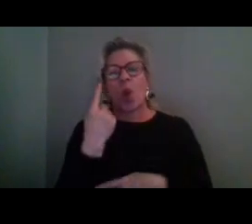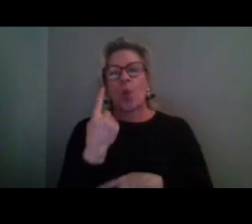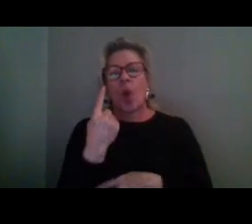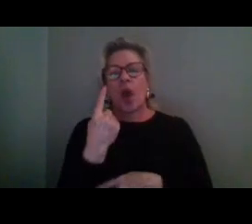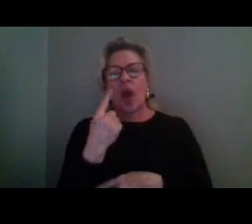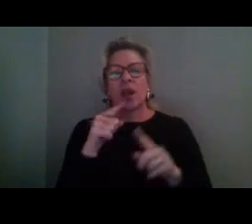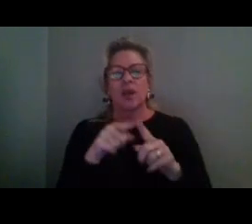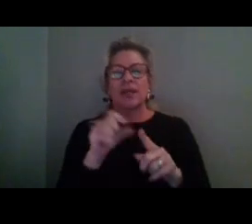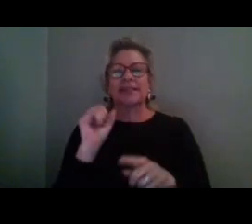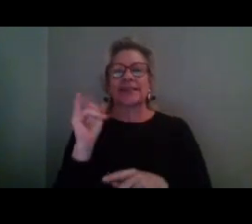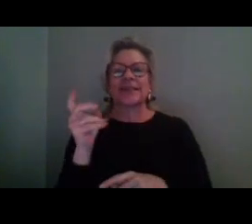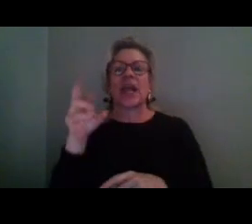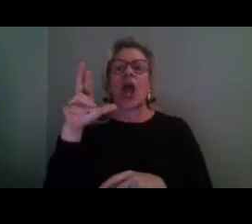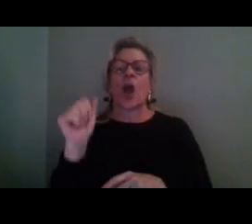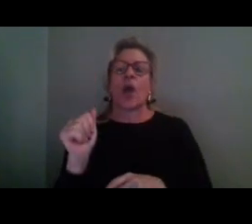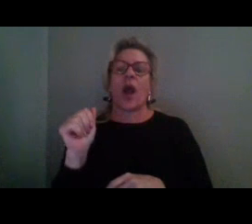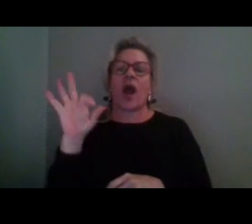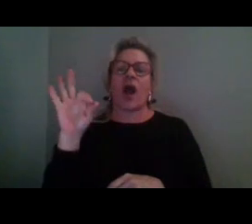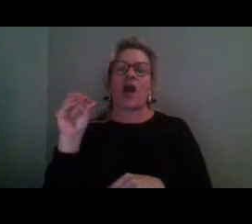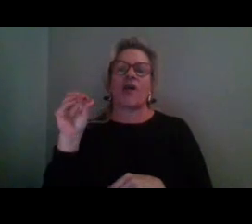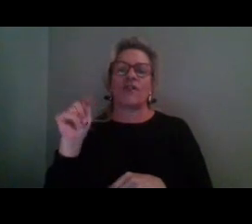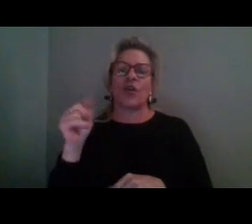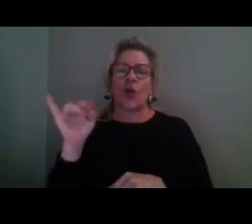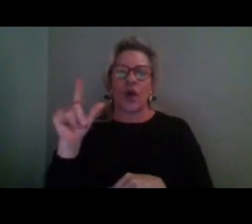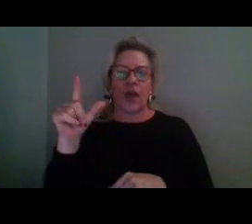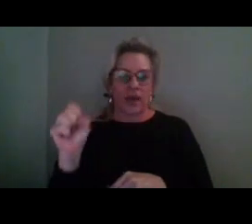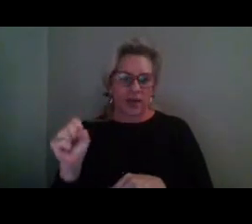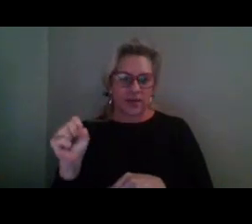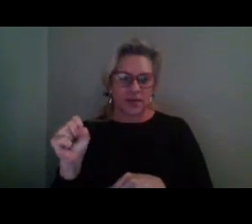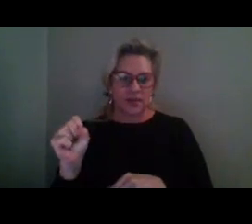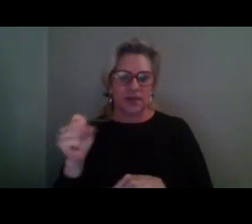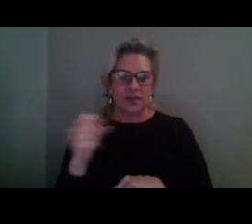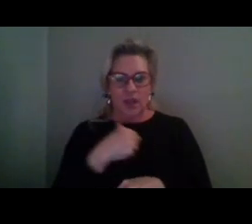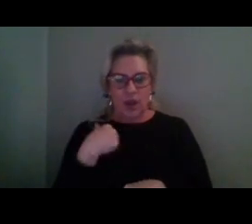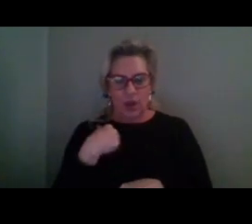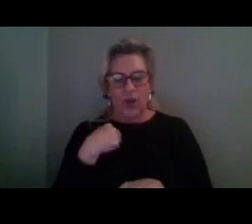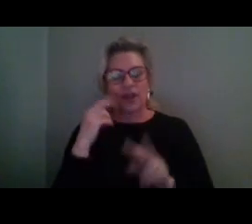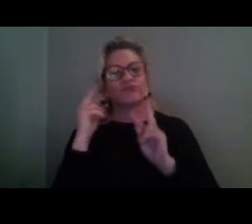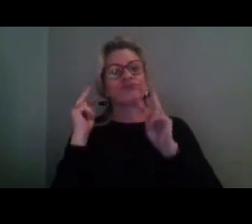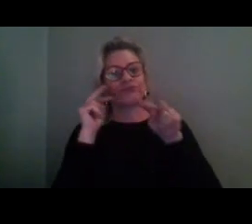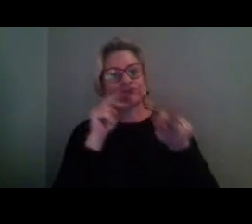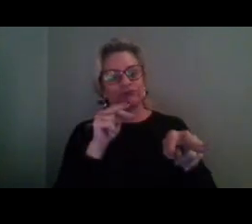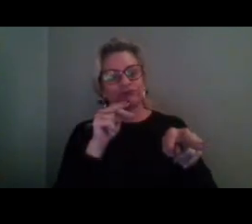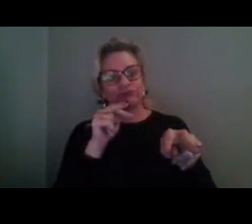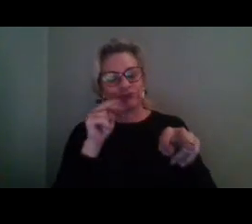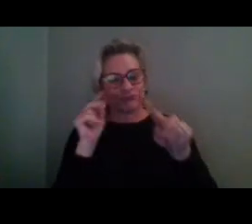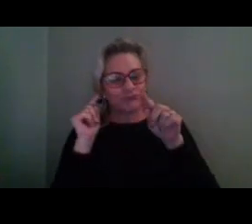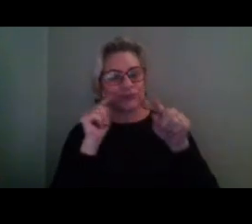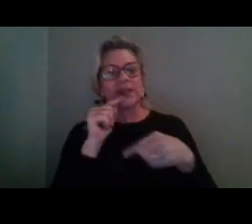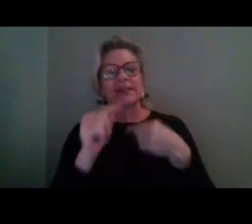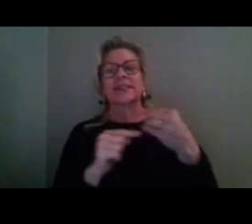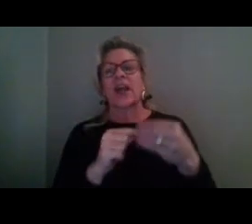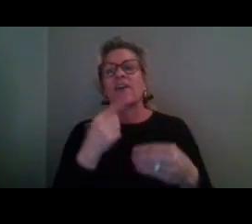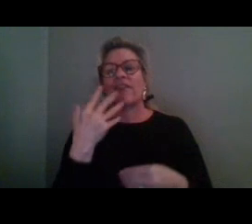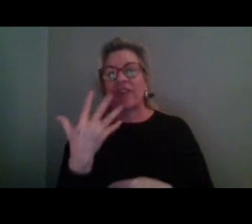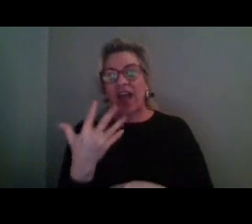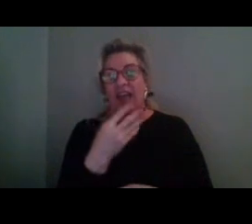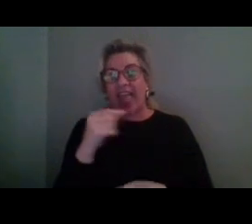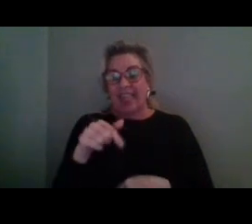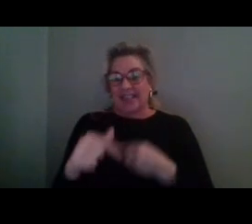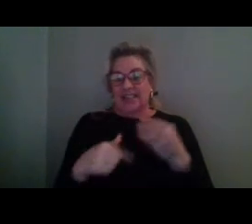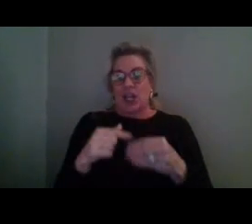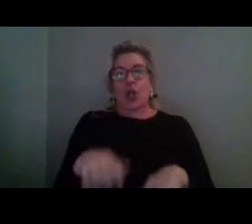the Sierra Foothills. And so we did site visits in cycle 5 and this cycle. And it took them